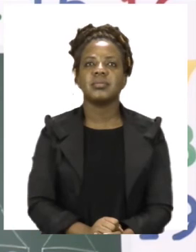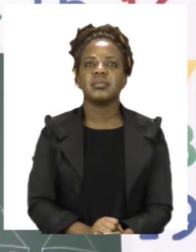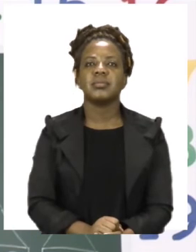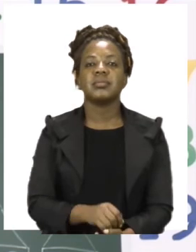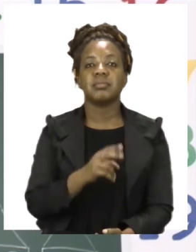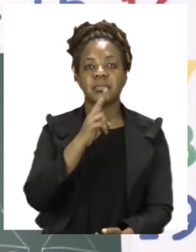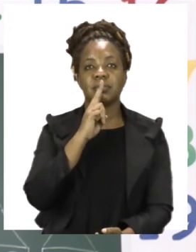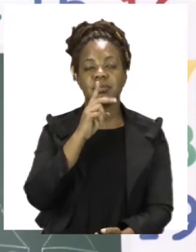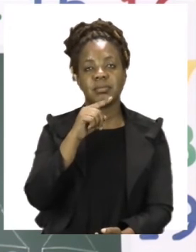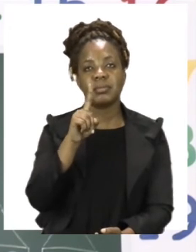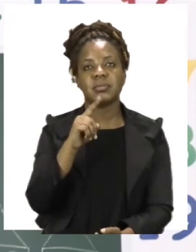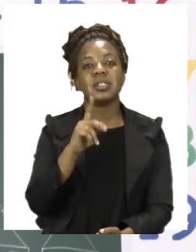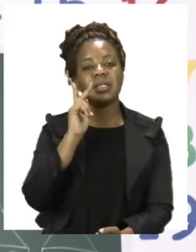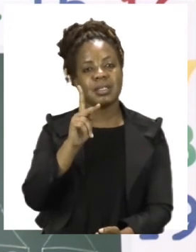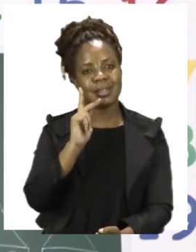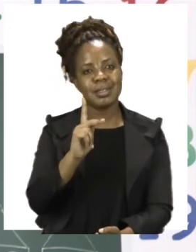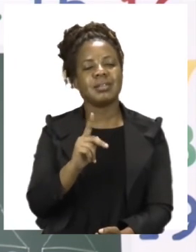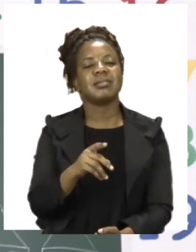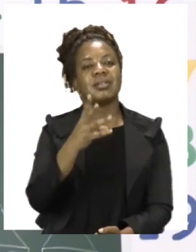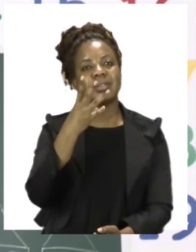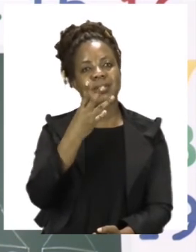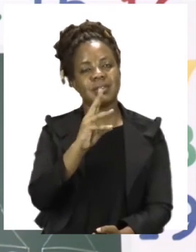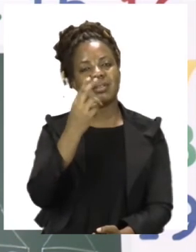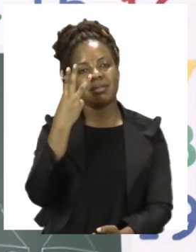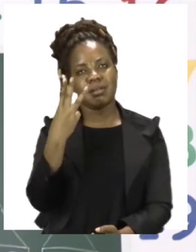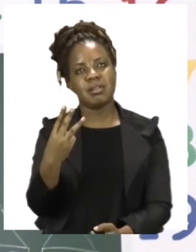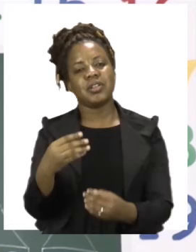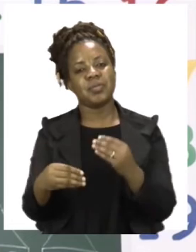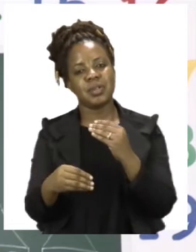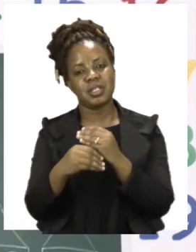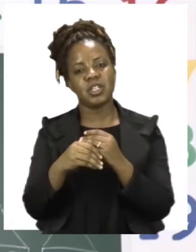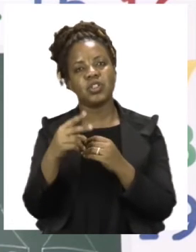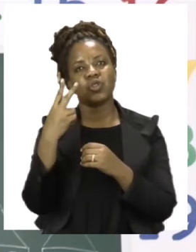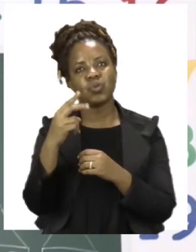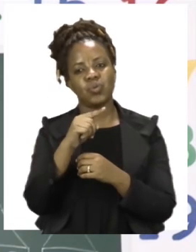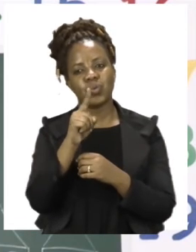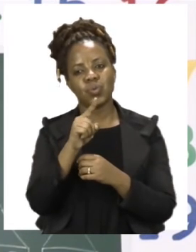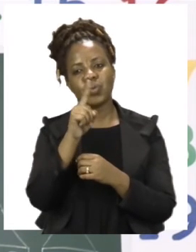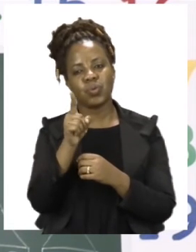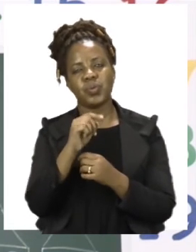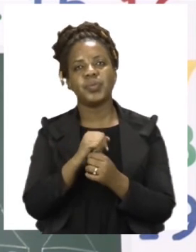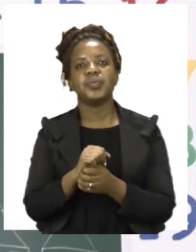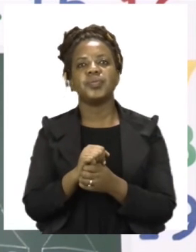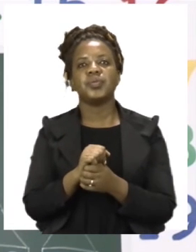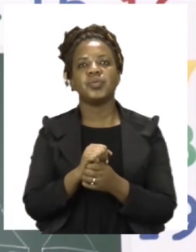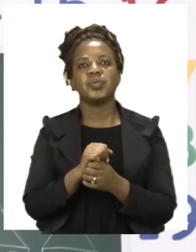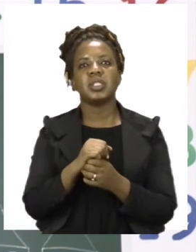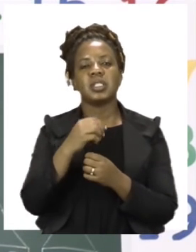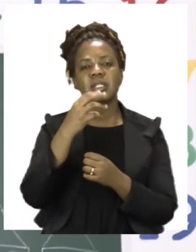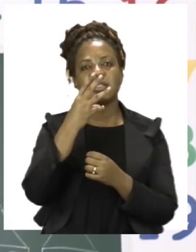is correct. From 63, we also need to hop 2 hops. So we say